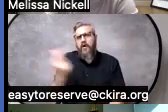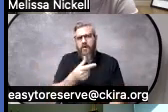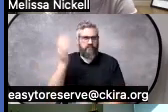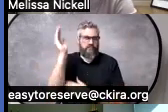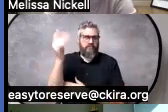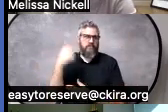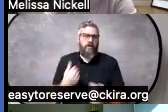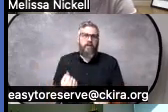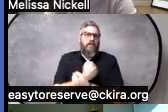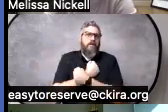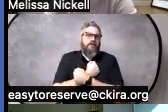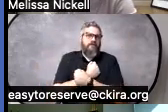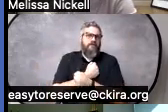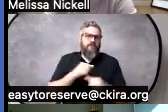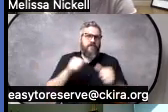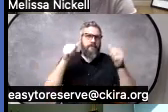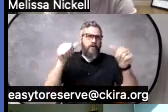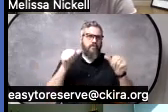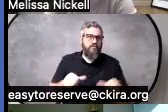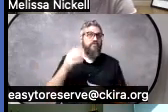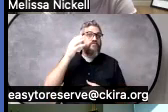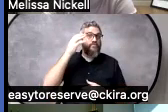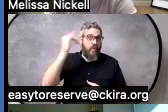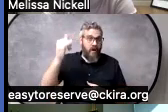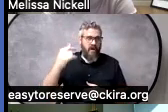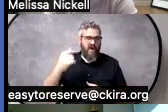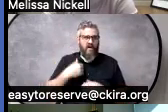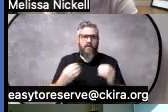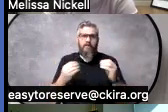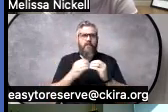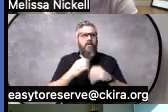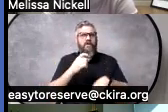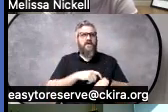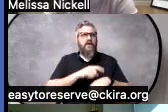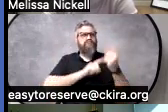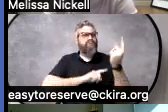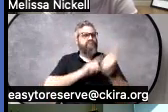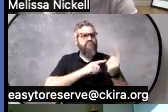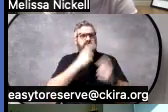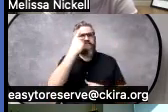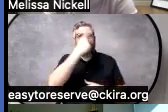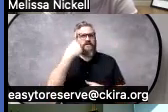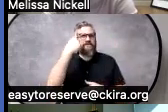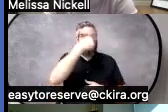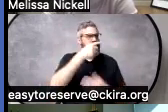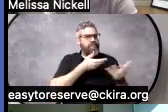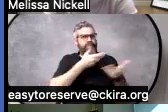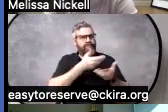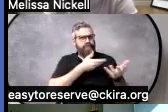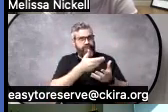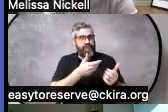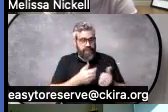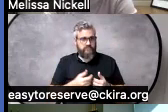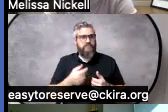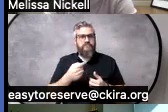love poster presentations because they allow me like more one-on-one time or FaceTime with whoever's presenting. I always, before I